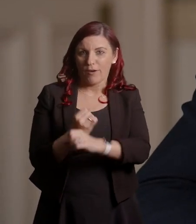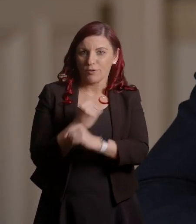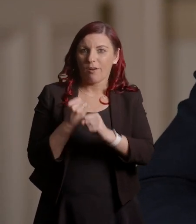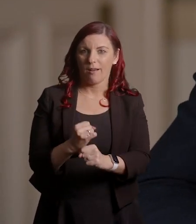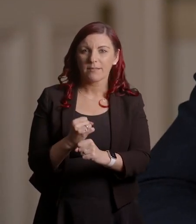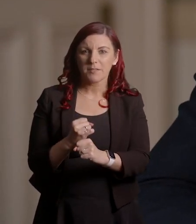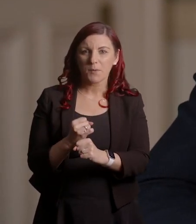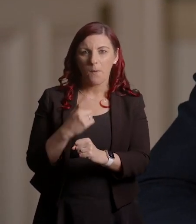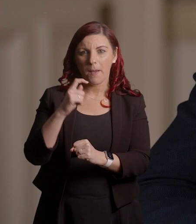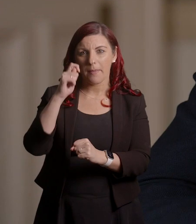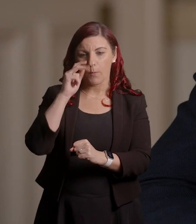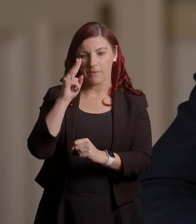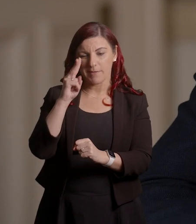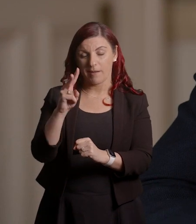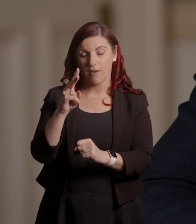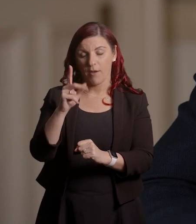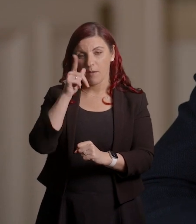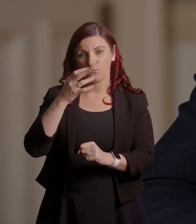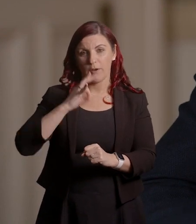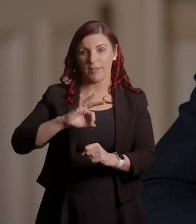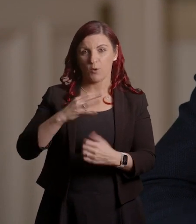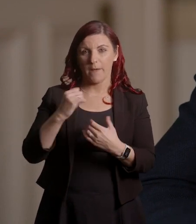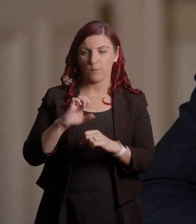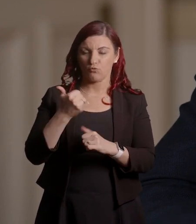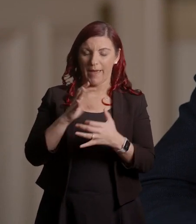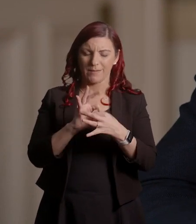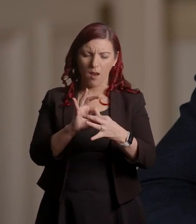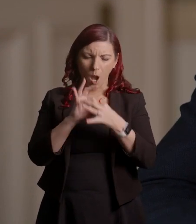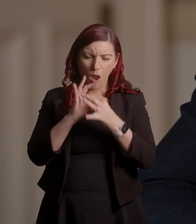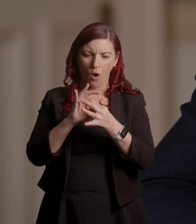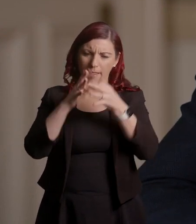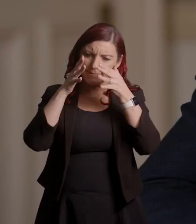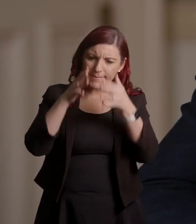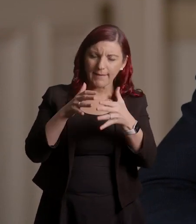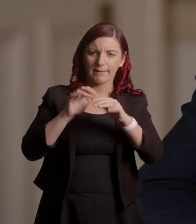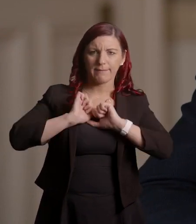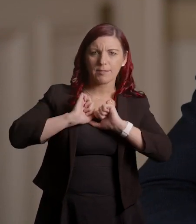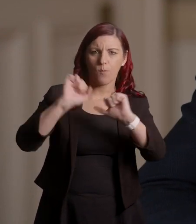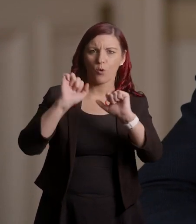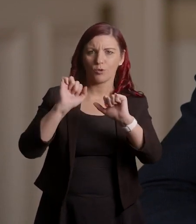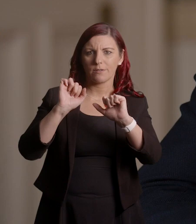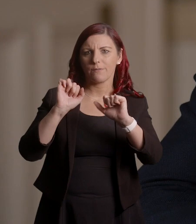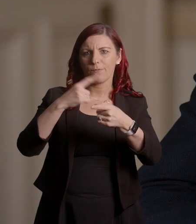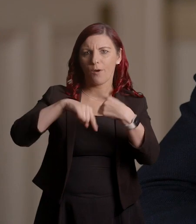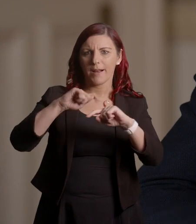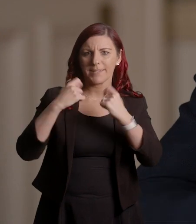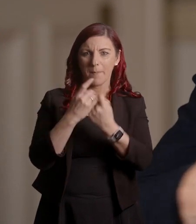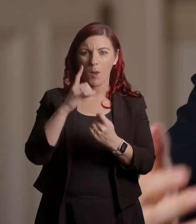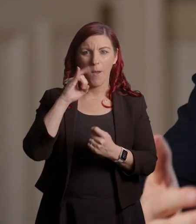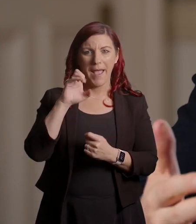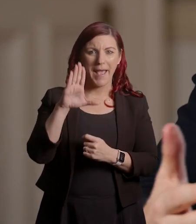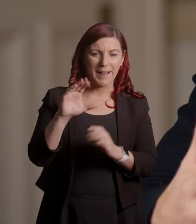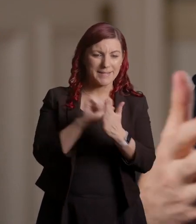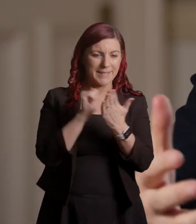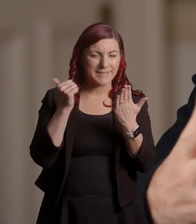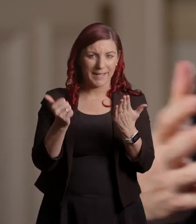and we feel very privileged to have such great, loyal and dedicated support. Hill